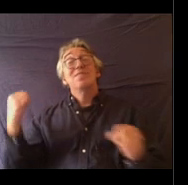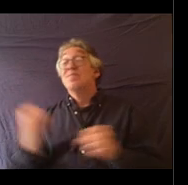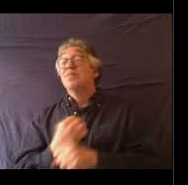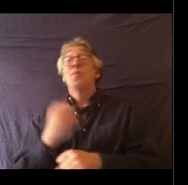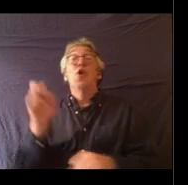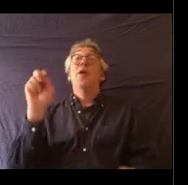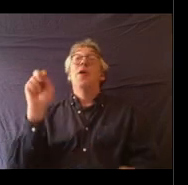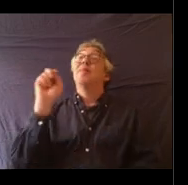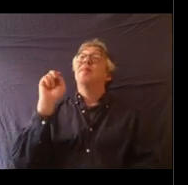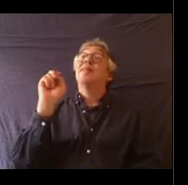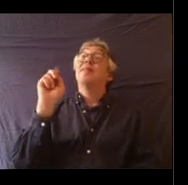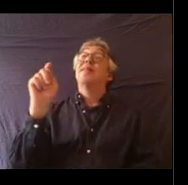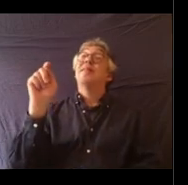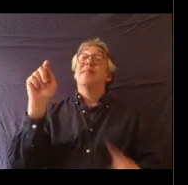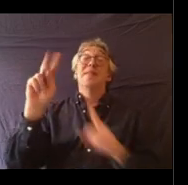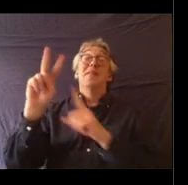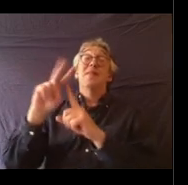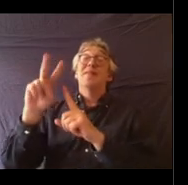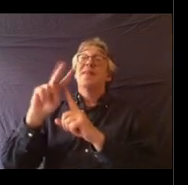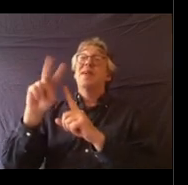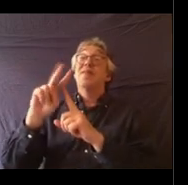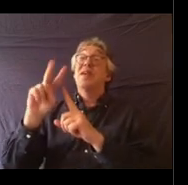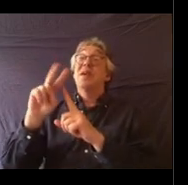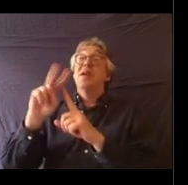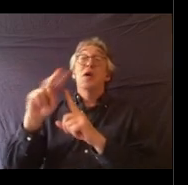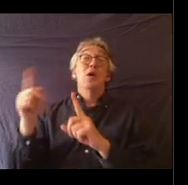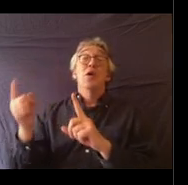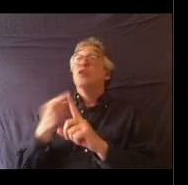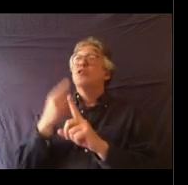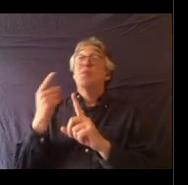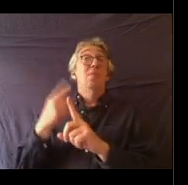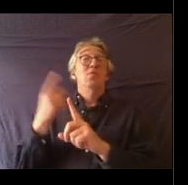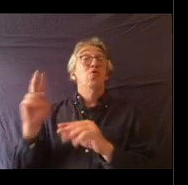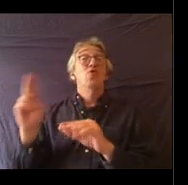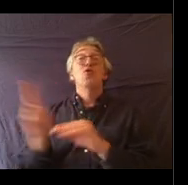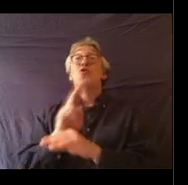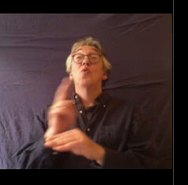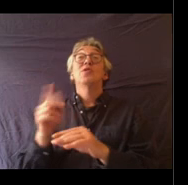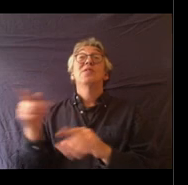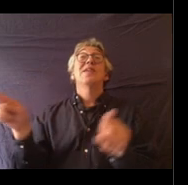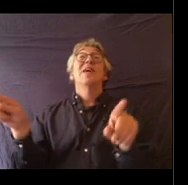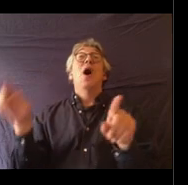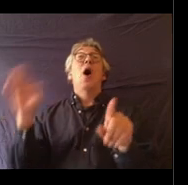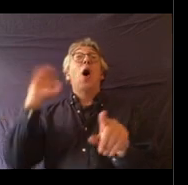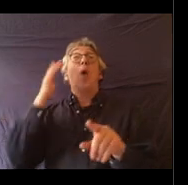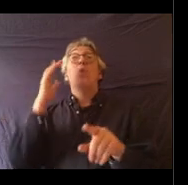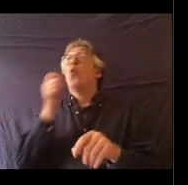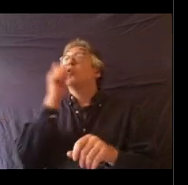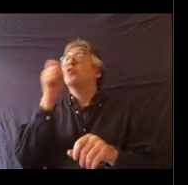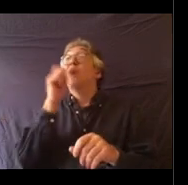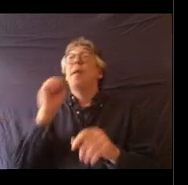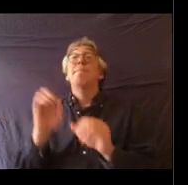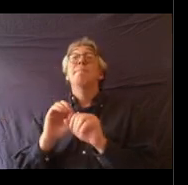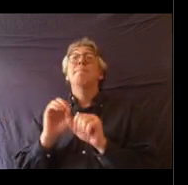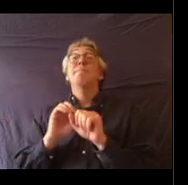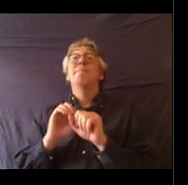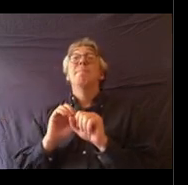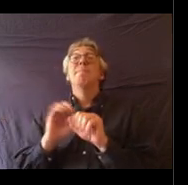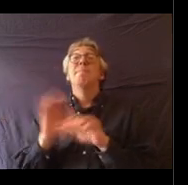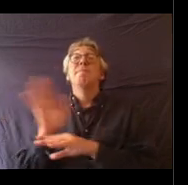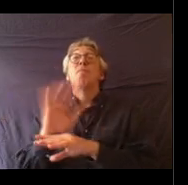trick in like repeating the same audio description, audio described movie over and over again to meet